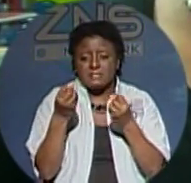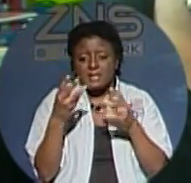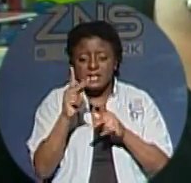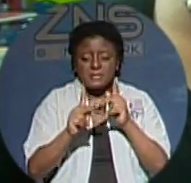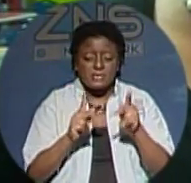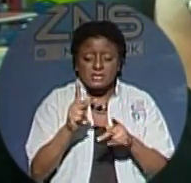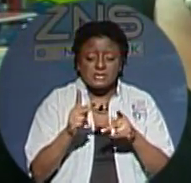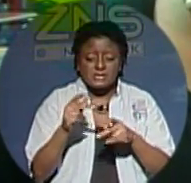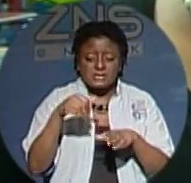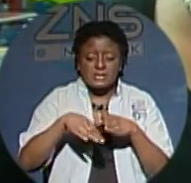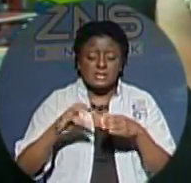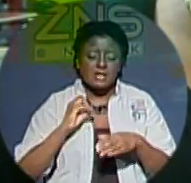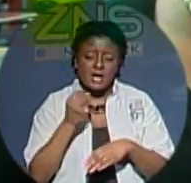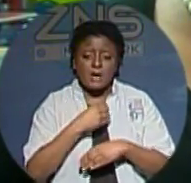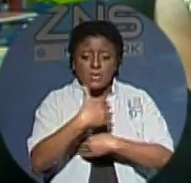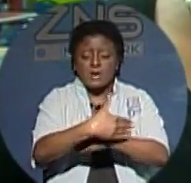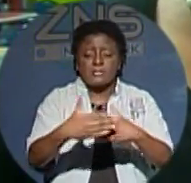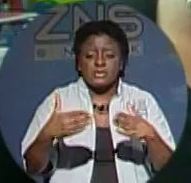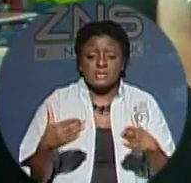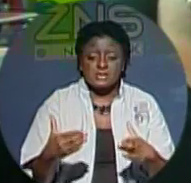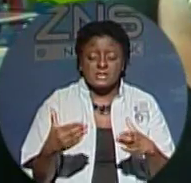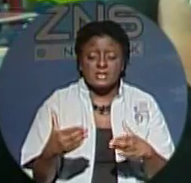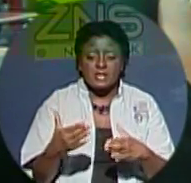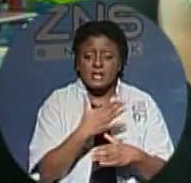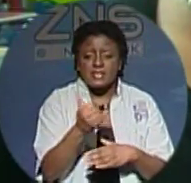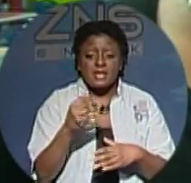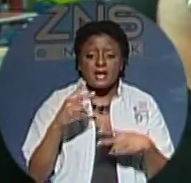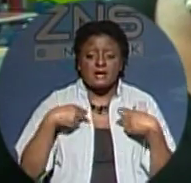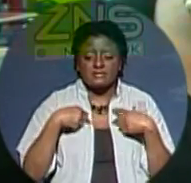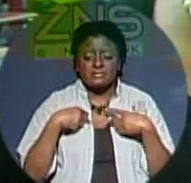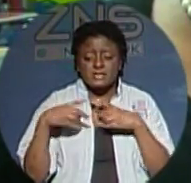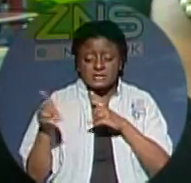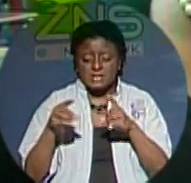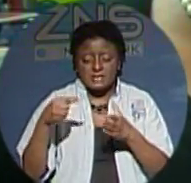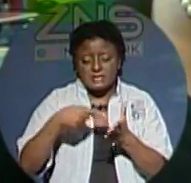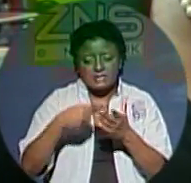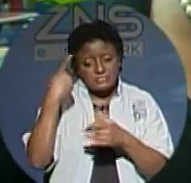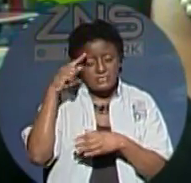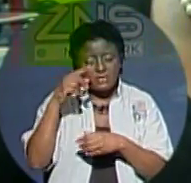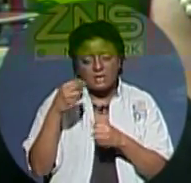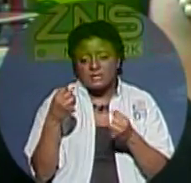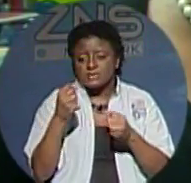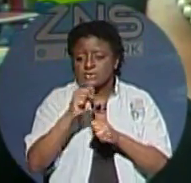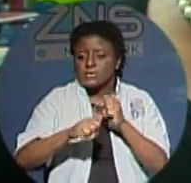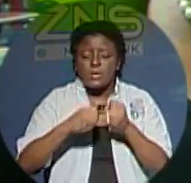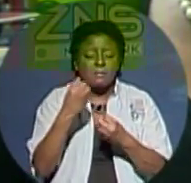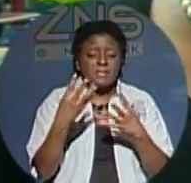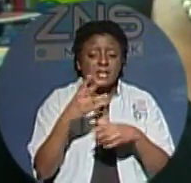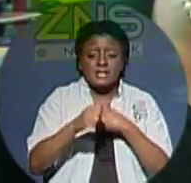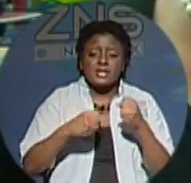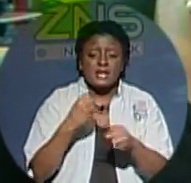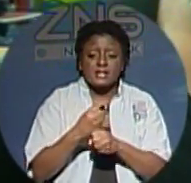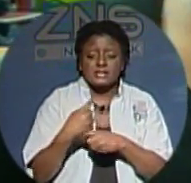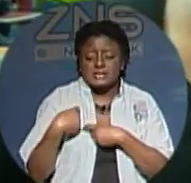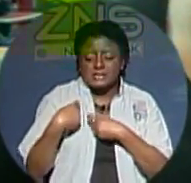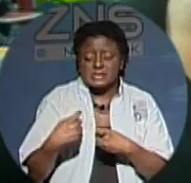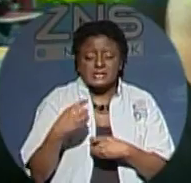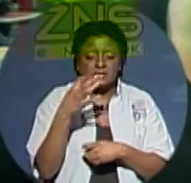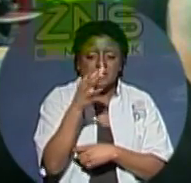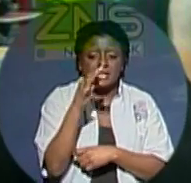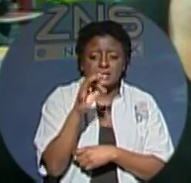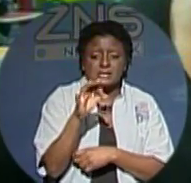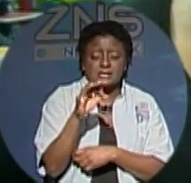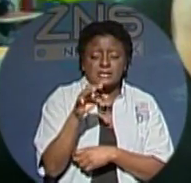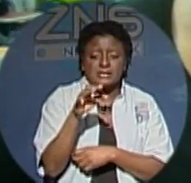meals. And so they've been doing this for so many years, and I understand that it started since 1891, and for it